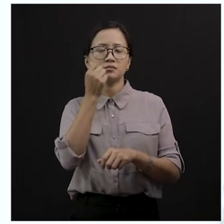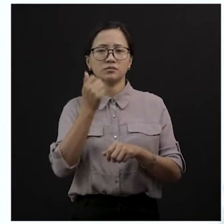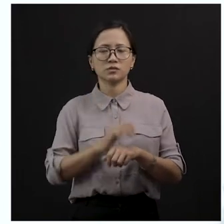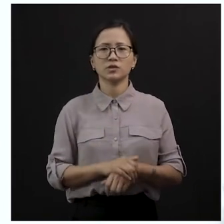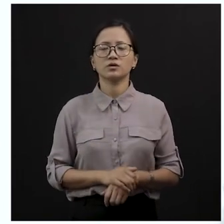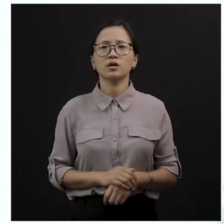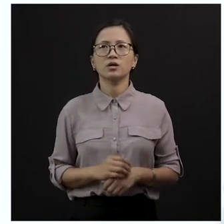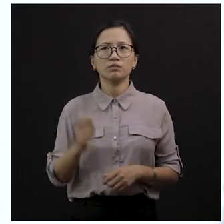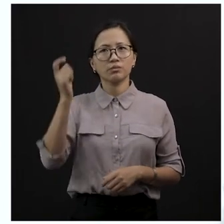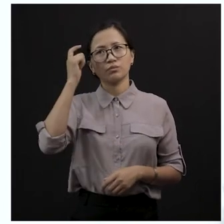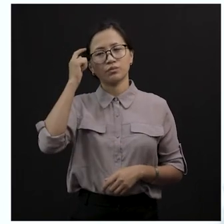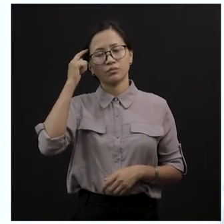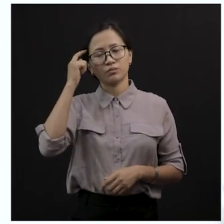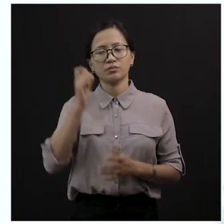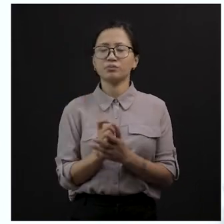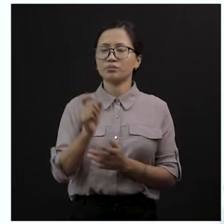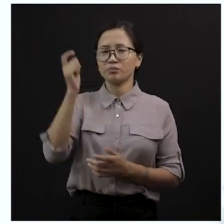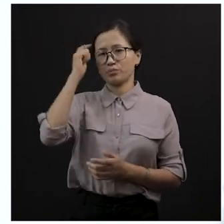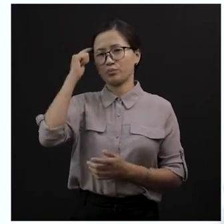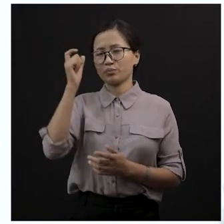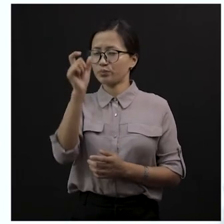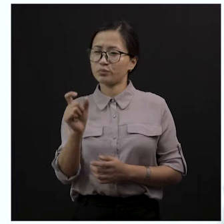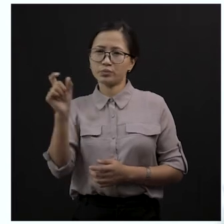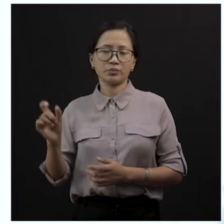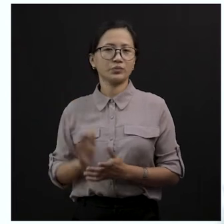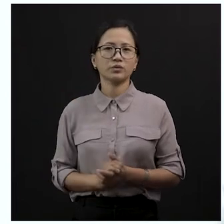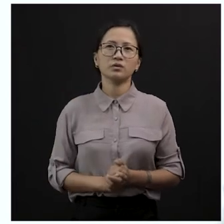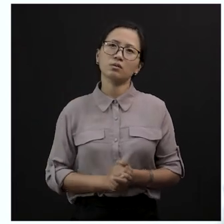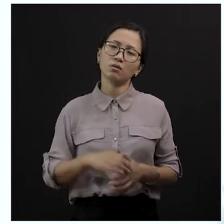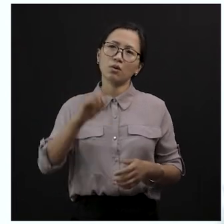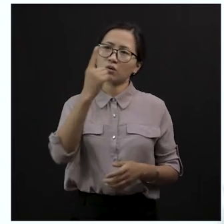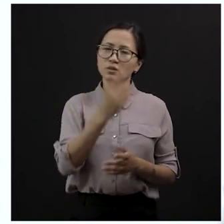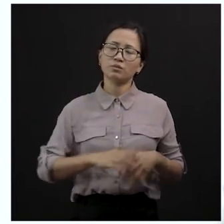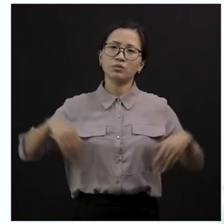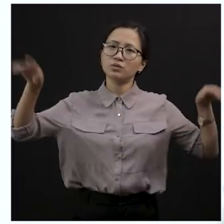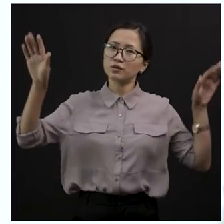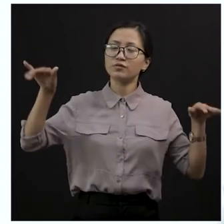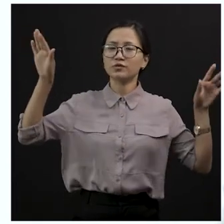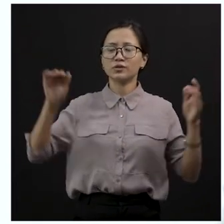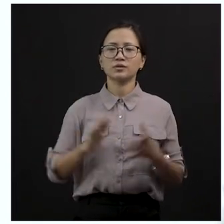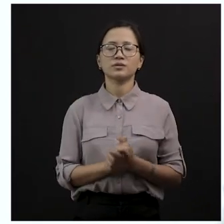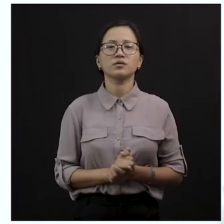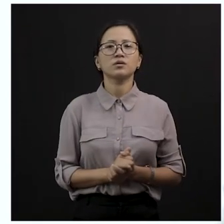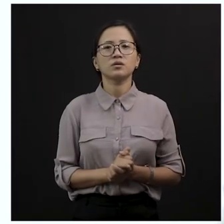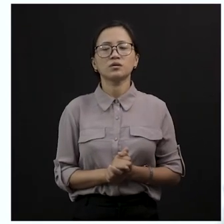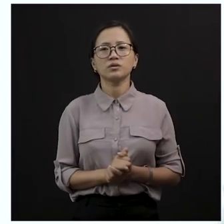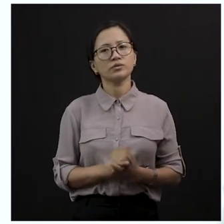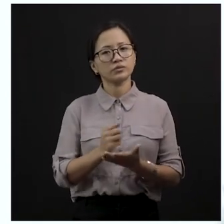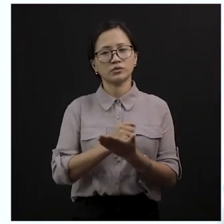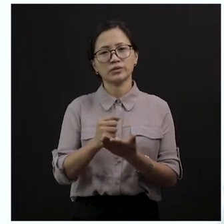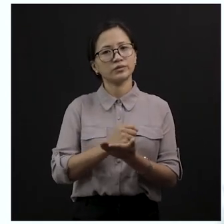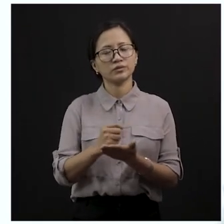thought, wow, the birds can fly. And they thought that only they can fly. They thought we human beings cannot fly. So they did not